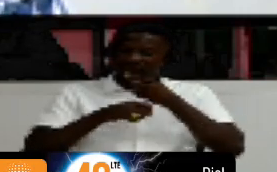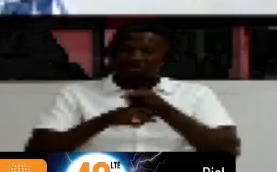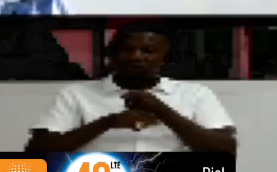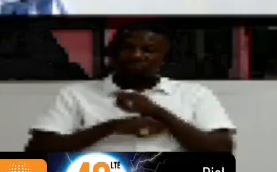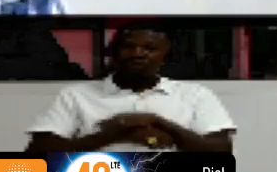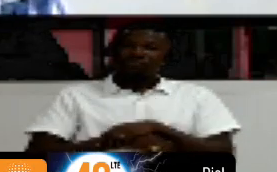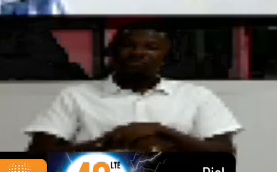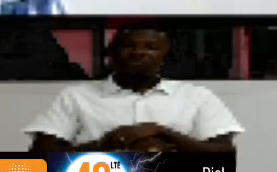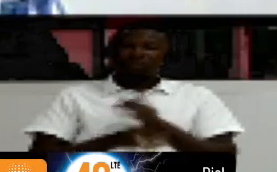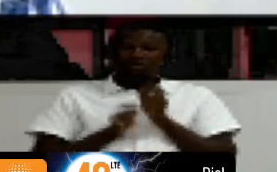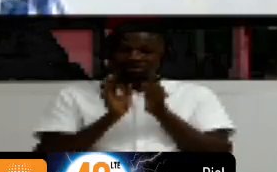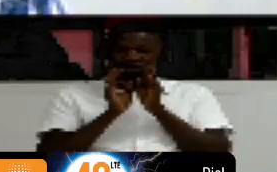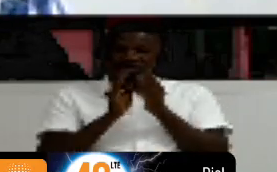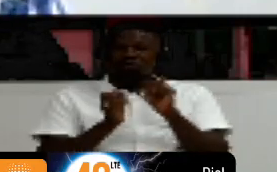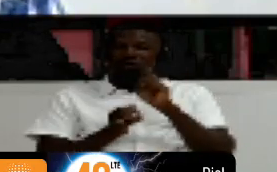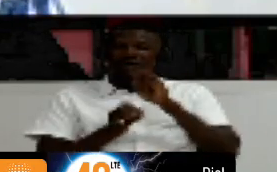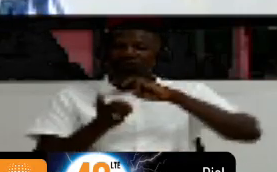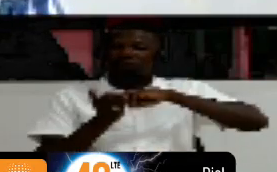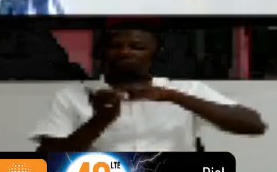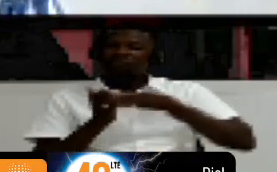Can you just explain what that means?